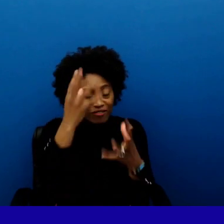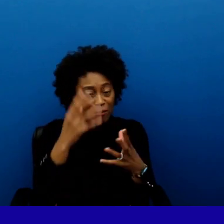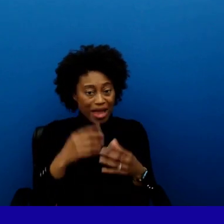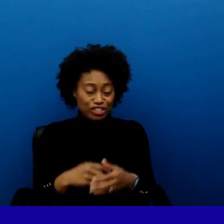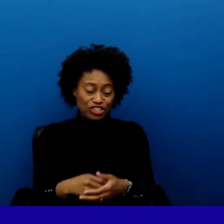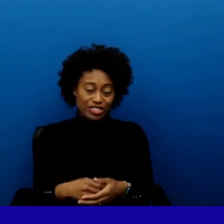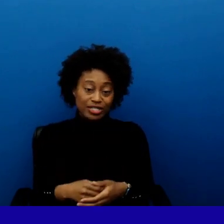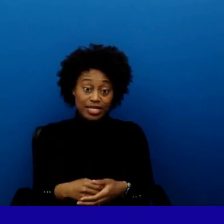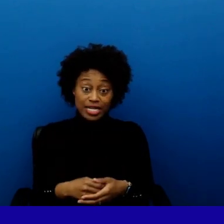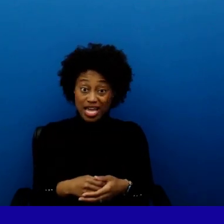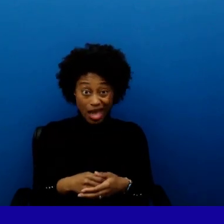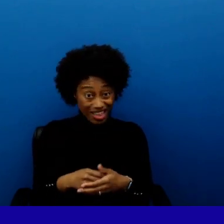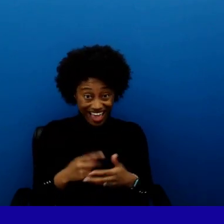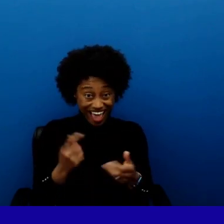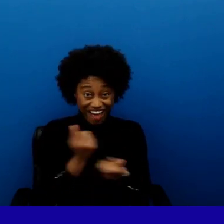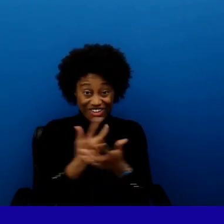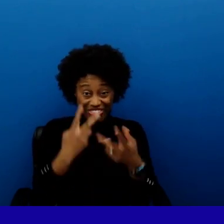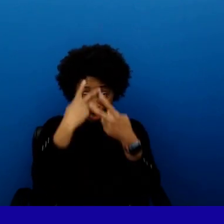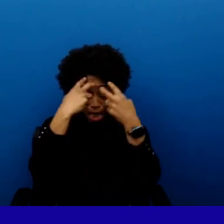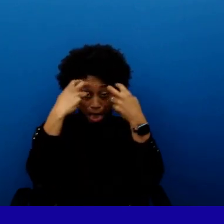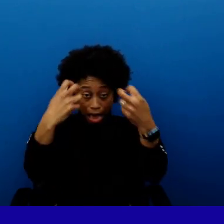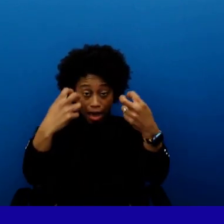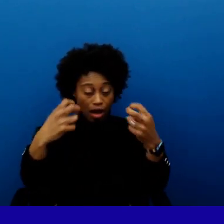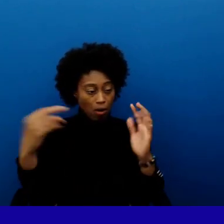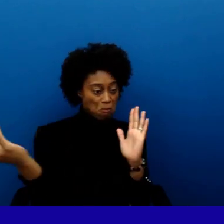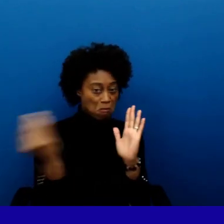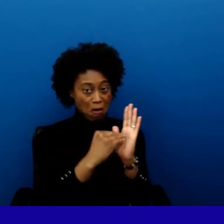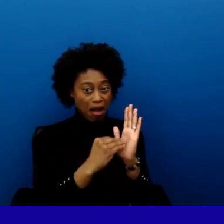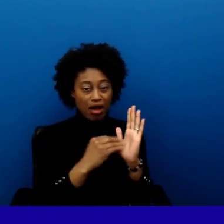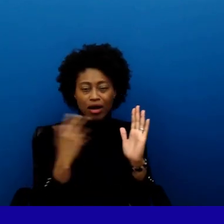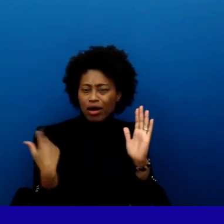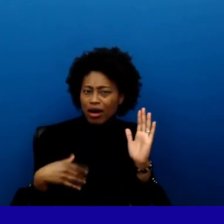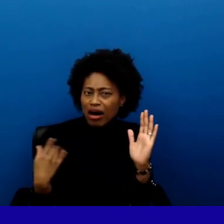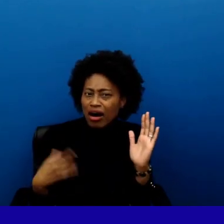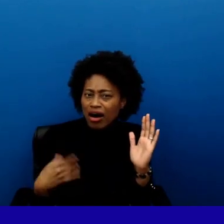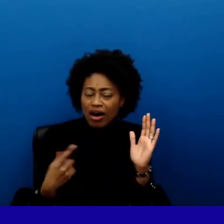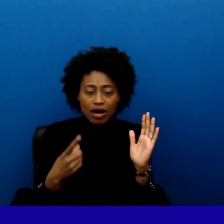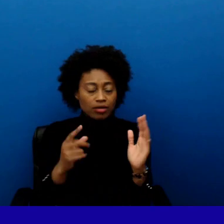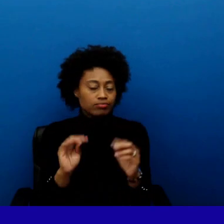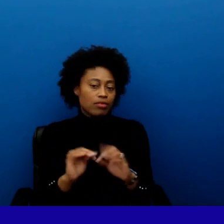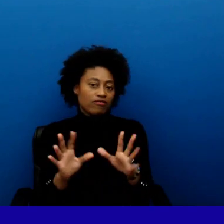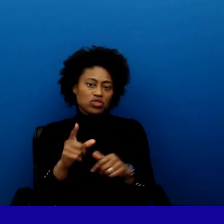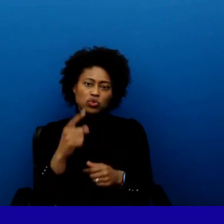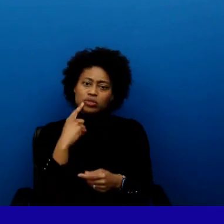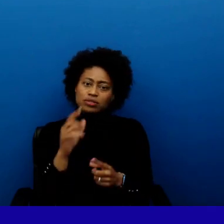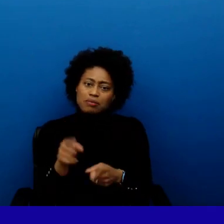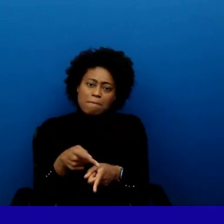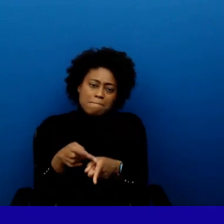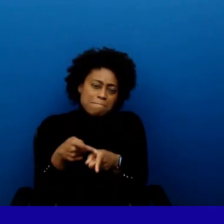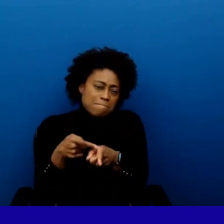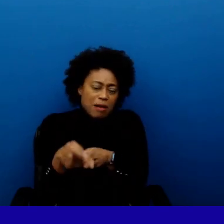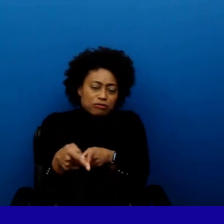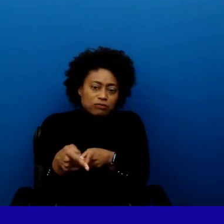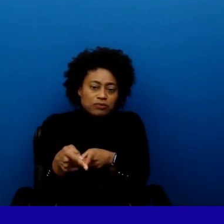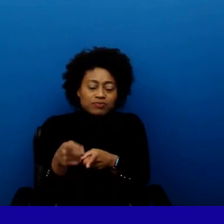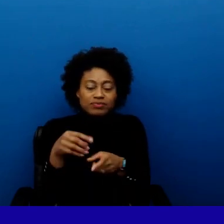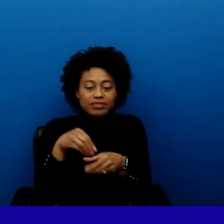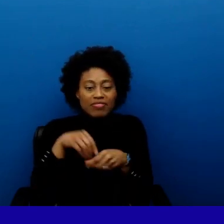information, and it all came from you. You know, Hmm. it's obvious, it's very specialized. And uh,